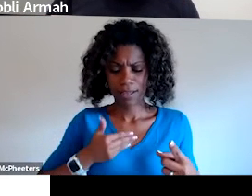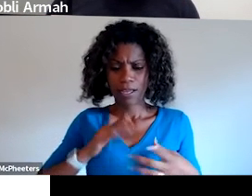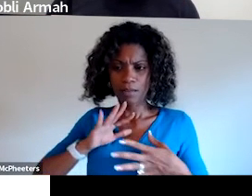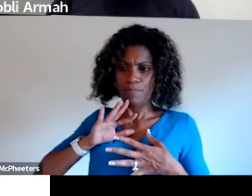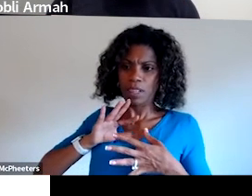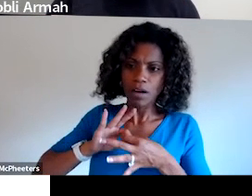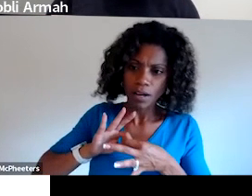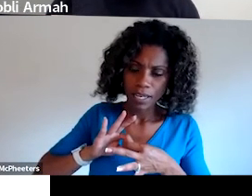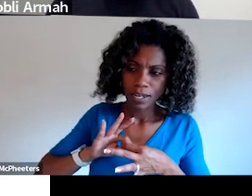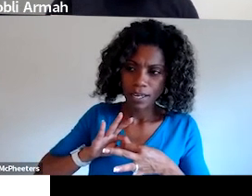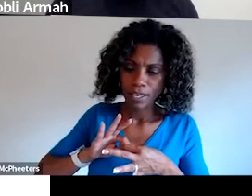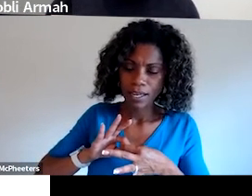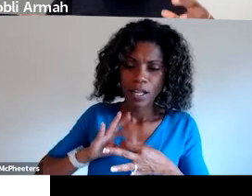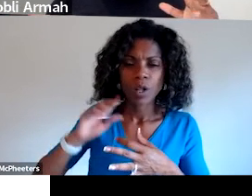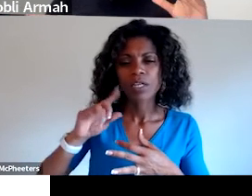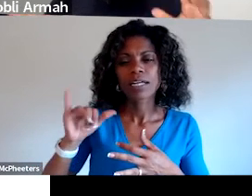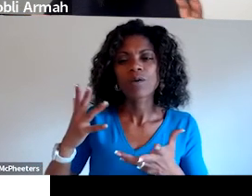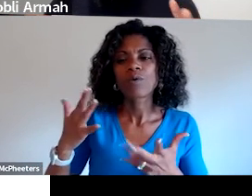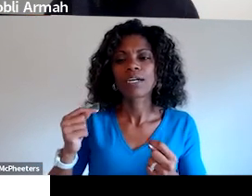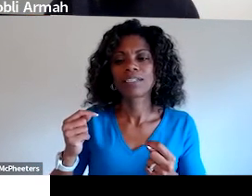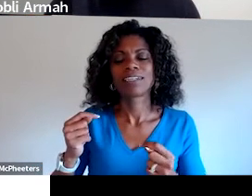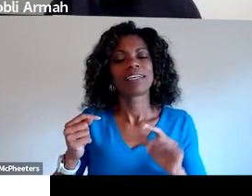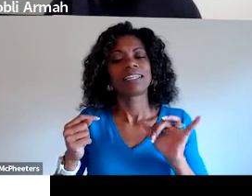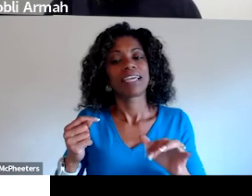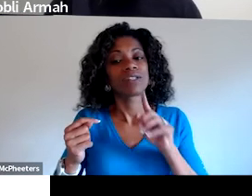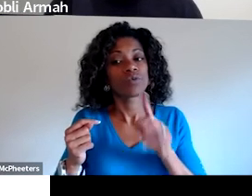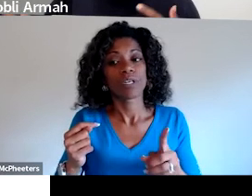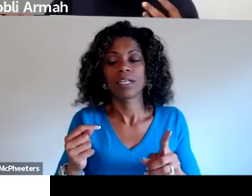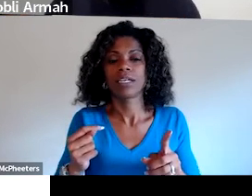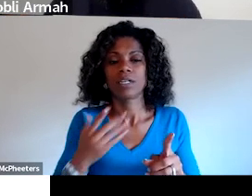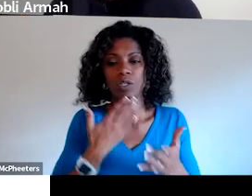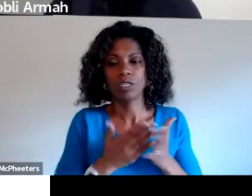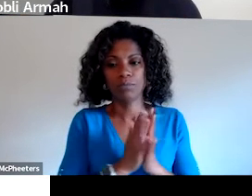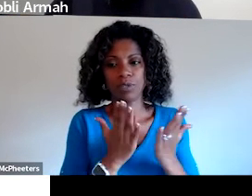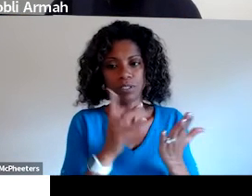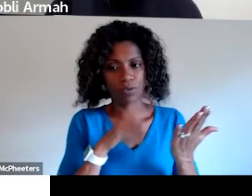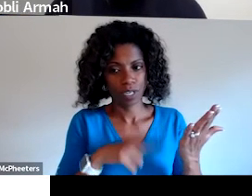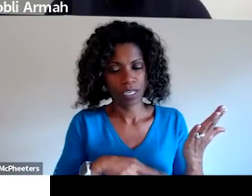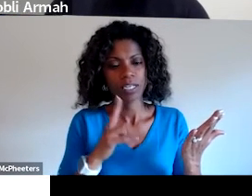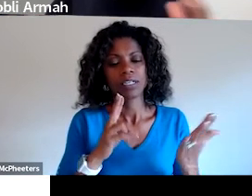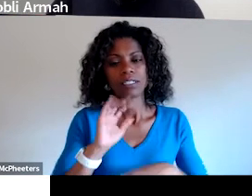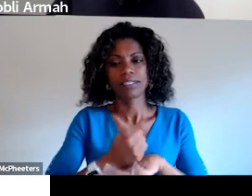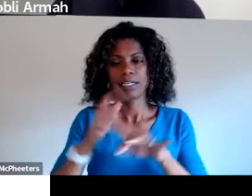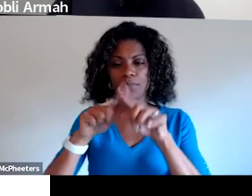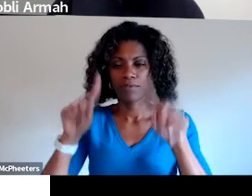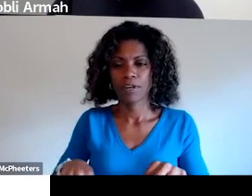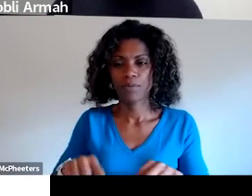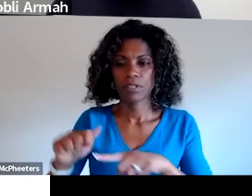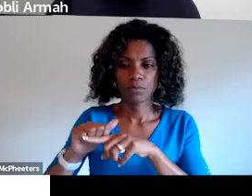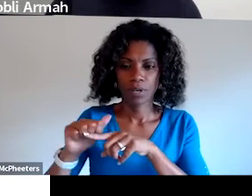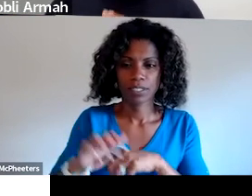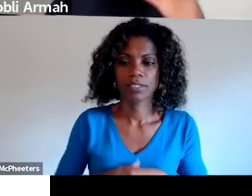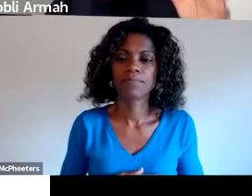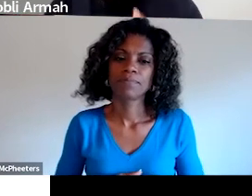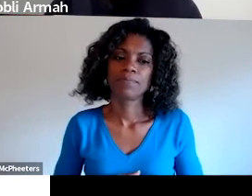in our organizations. And so if you want to be vigilant about moving the conversation out of partisan